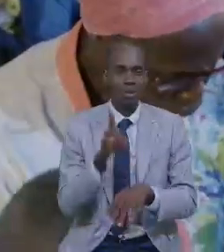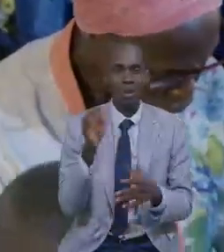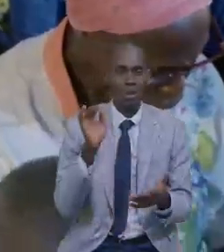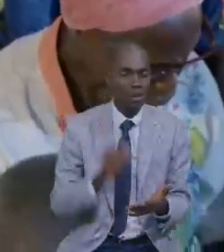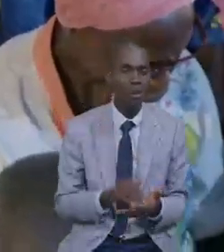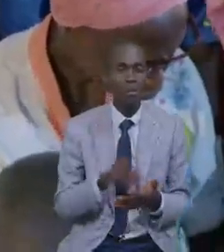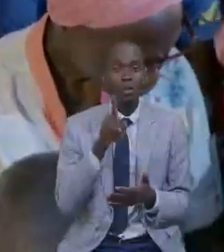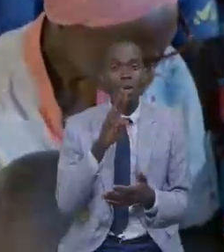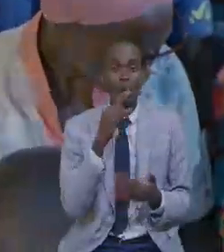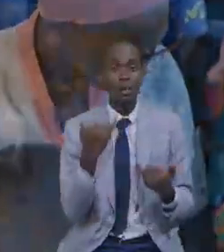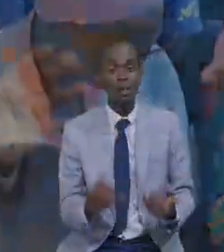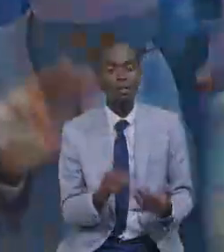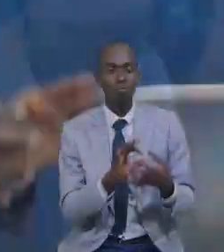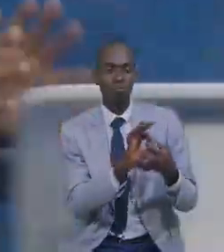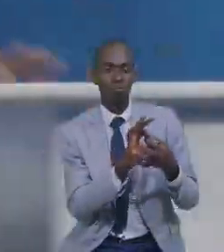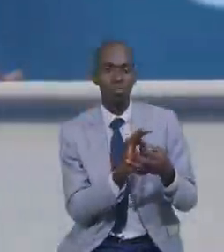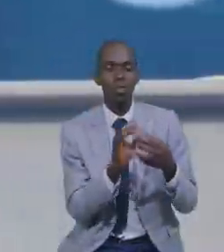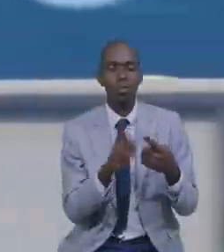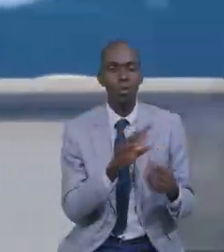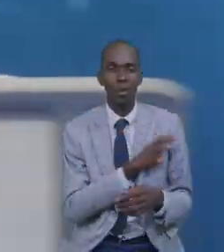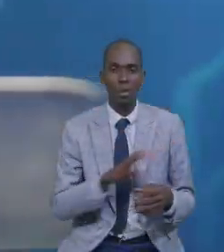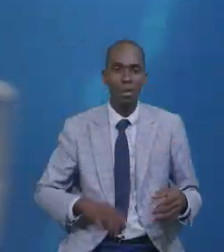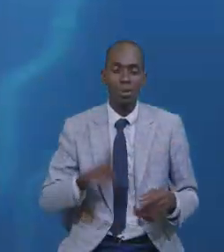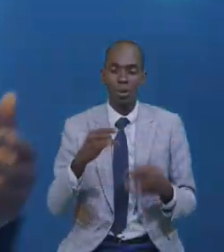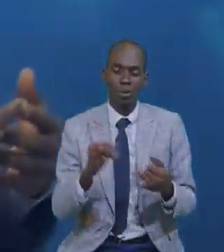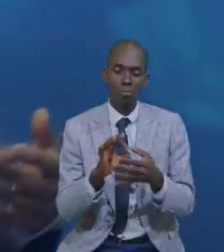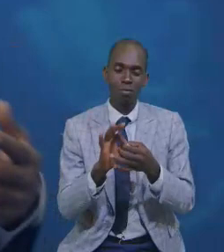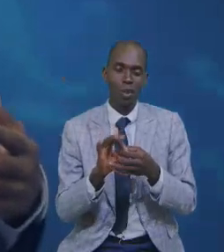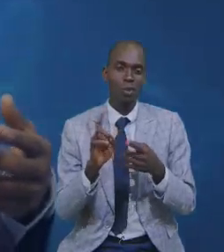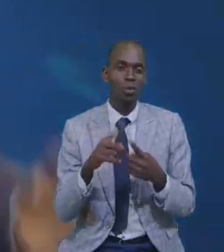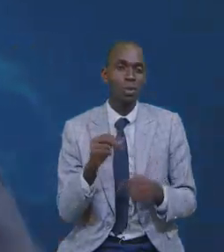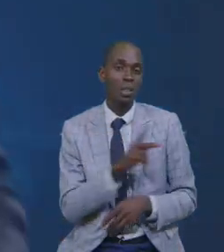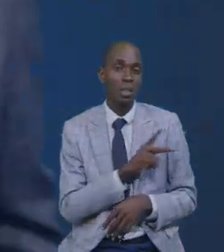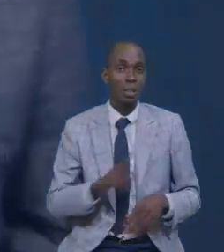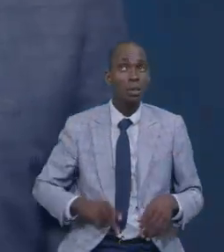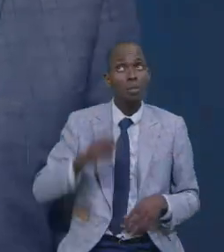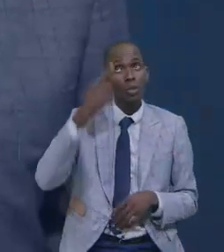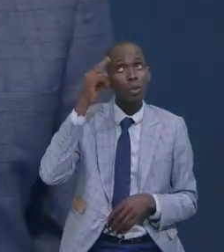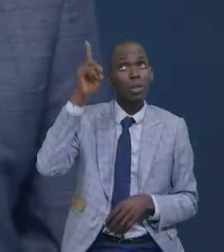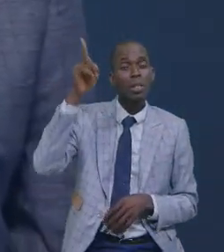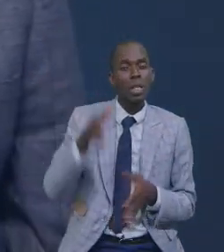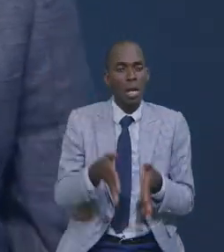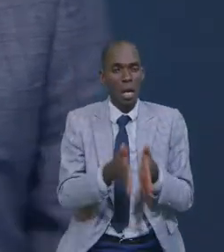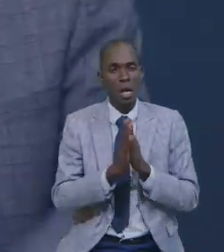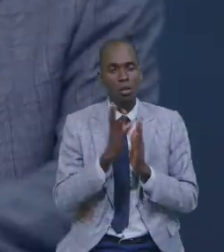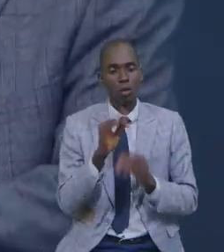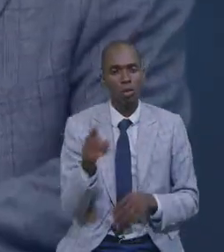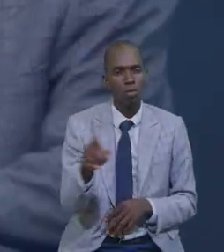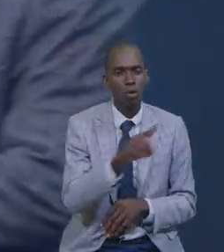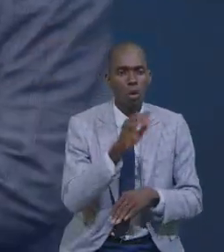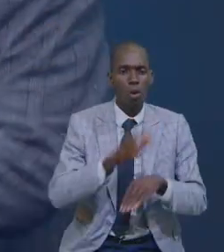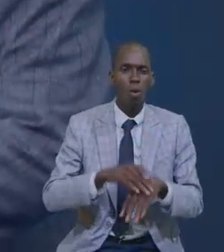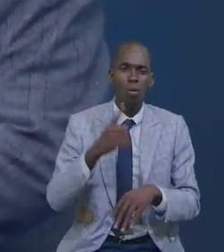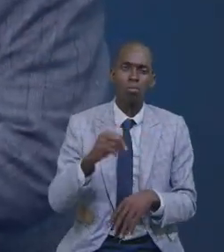to Christ. You belong to the King, because he asked of you on the cross. And he said, all